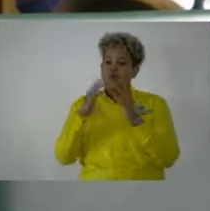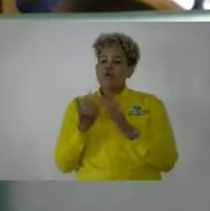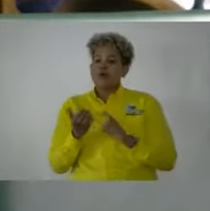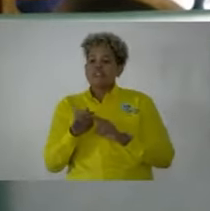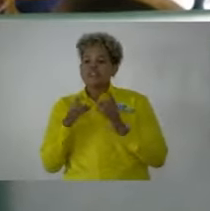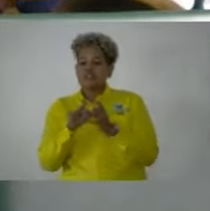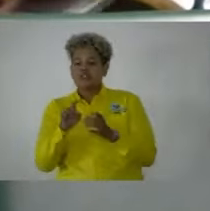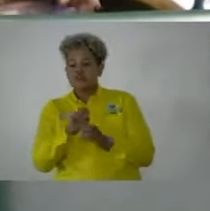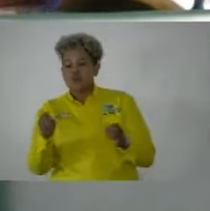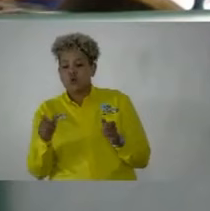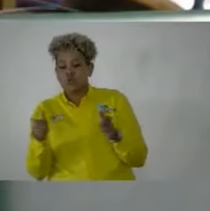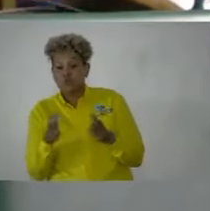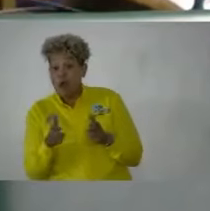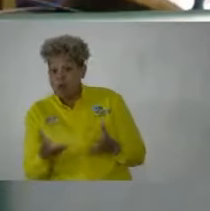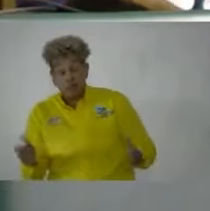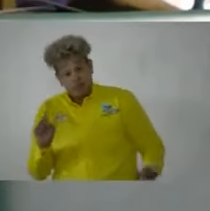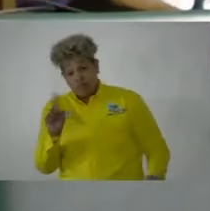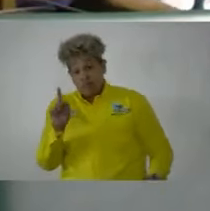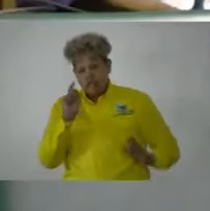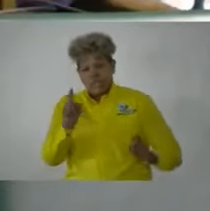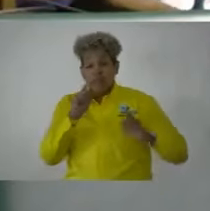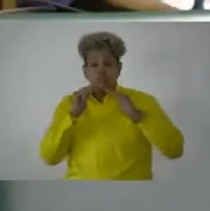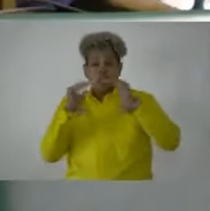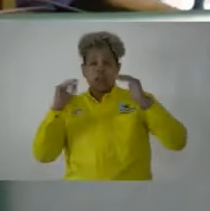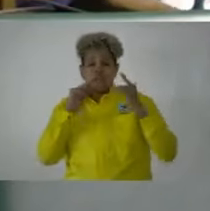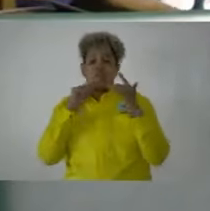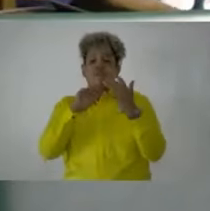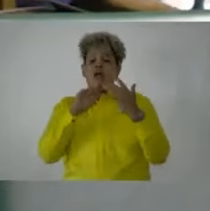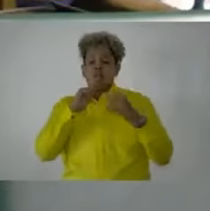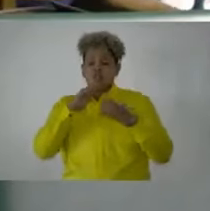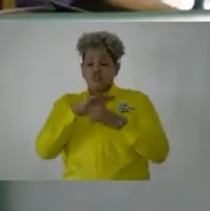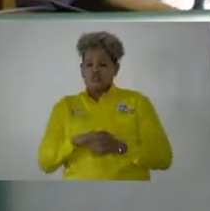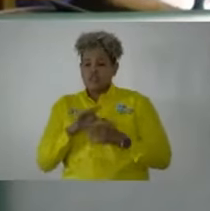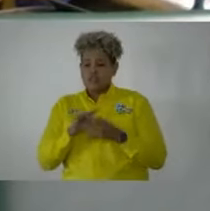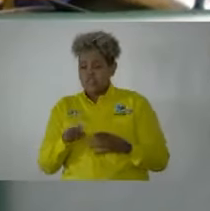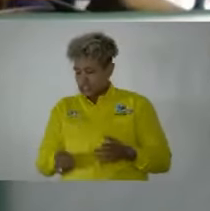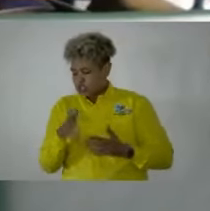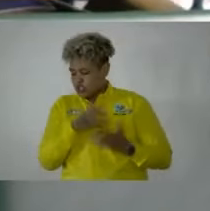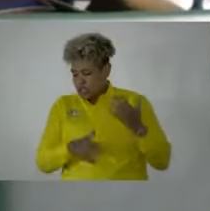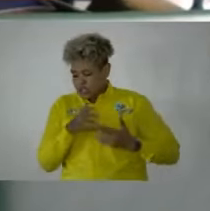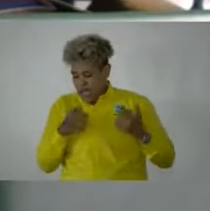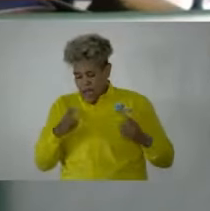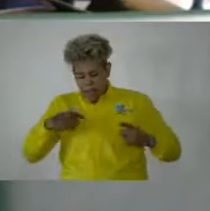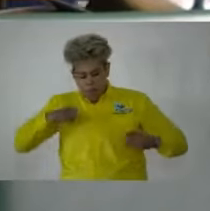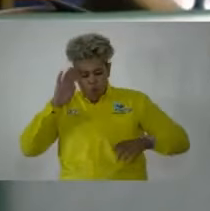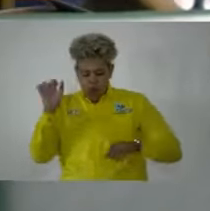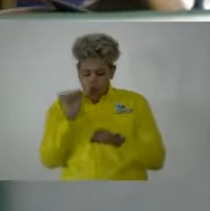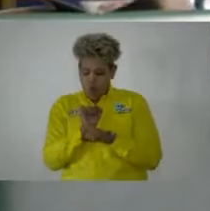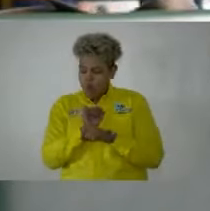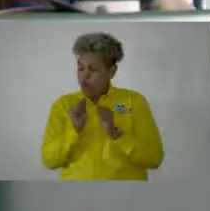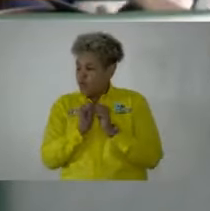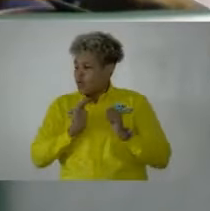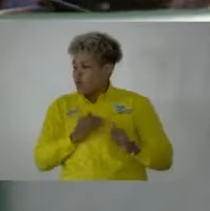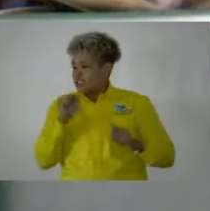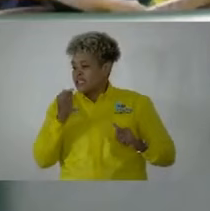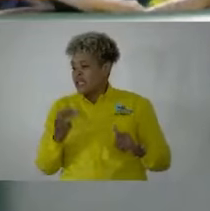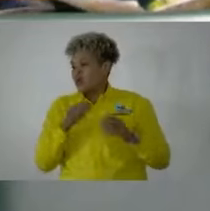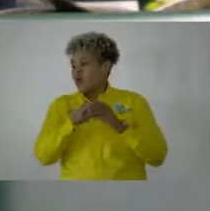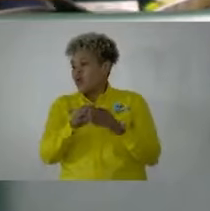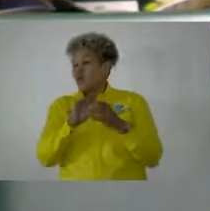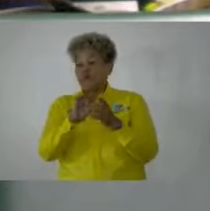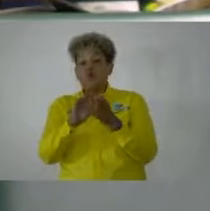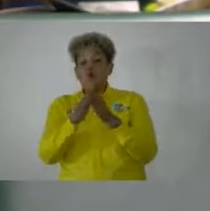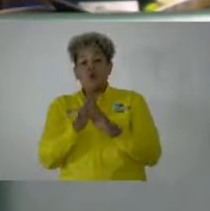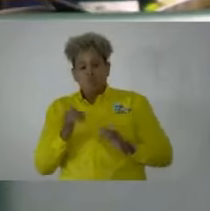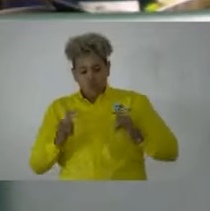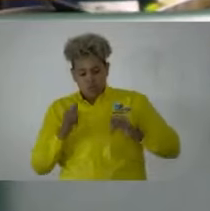This is no small thing, given the levels of violence and stress in this society. We will work with all stakeholders, including communities